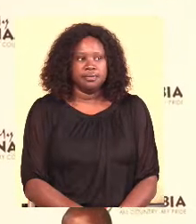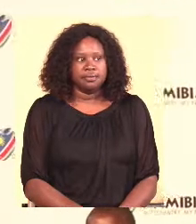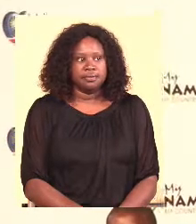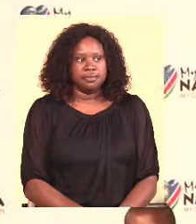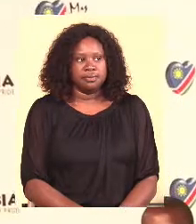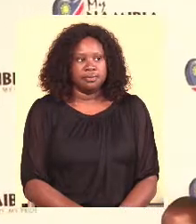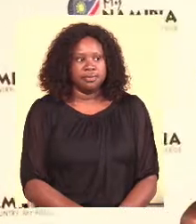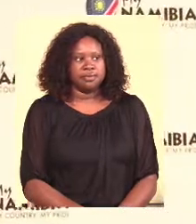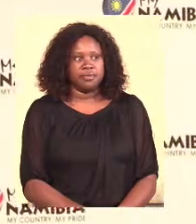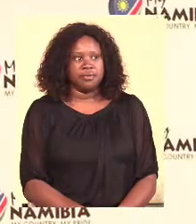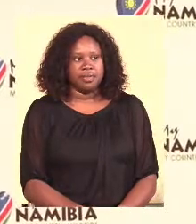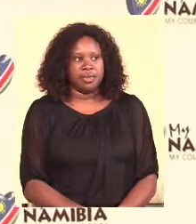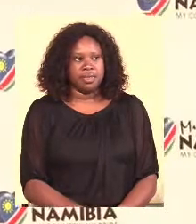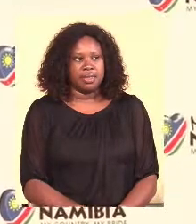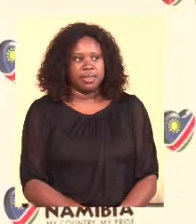stick to the facts,